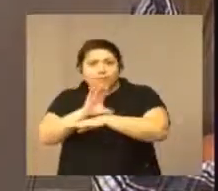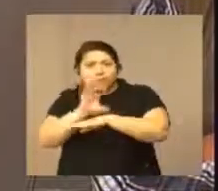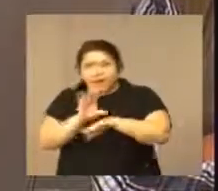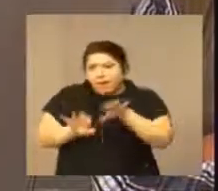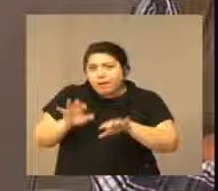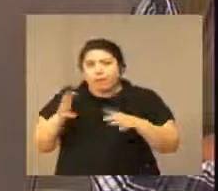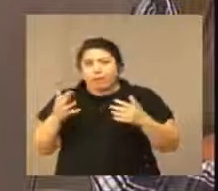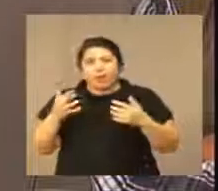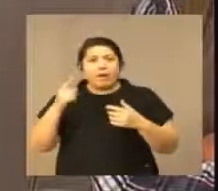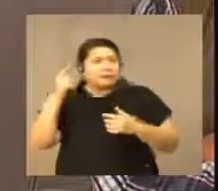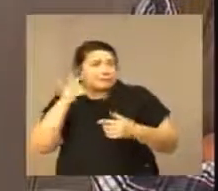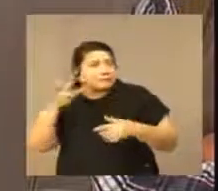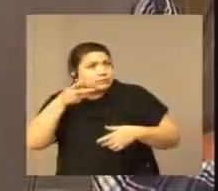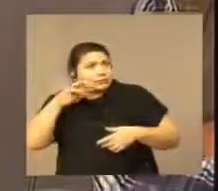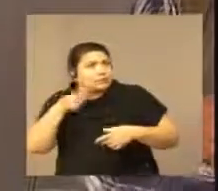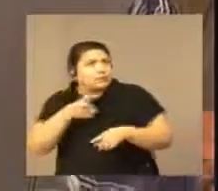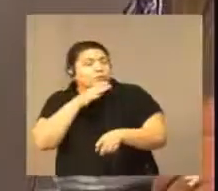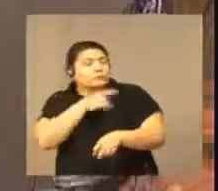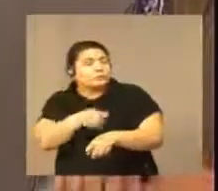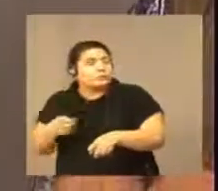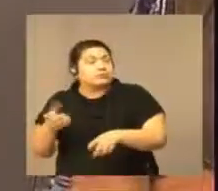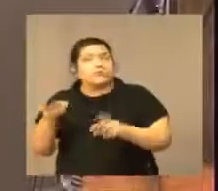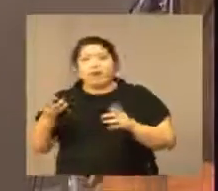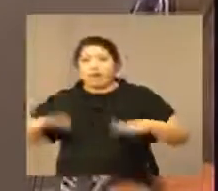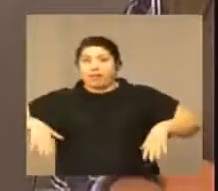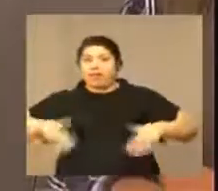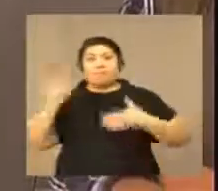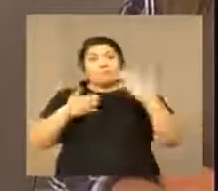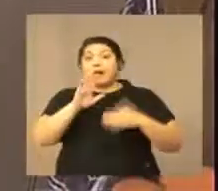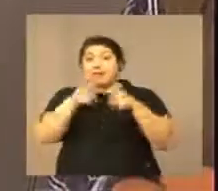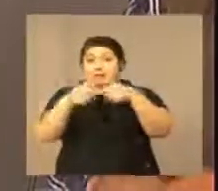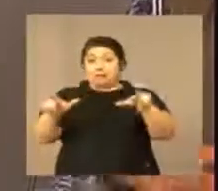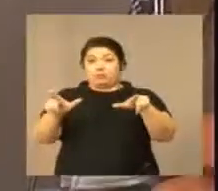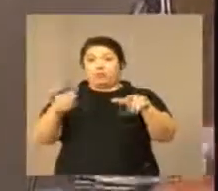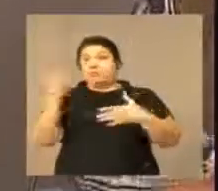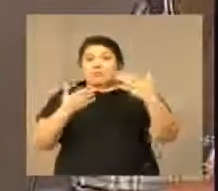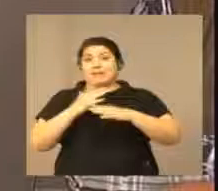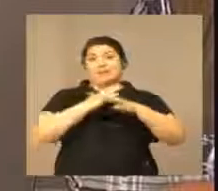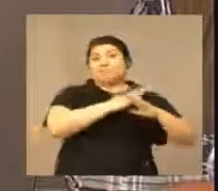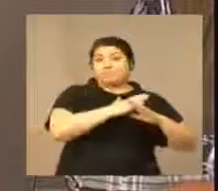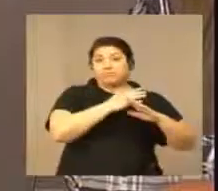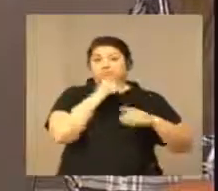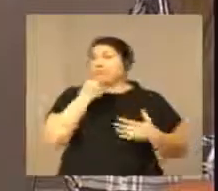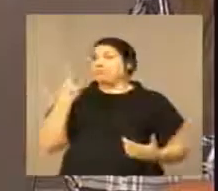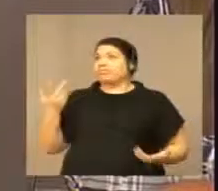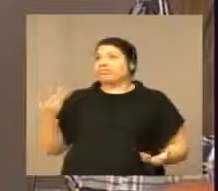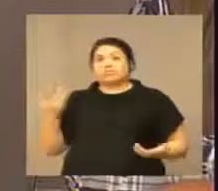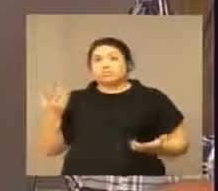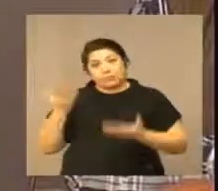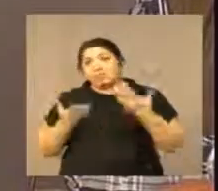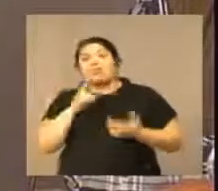have material published in the language of their choice. So there are many added barriers that are up there, both